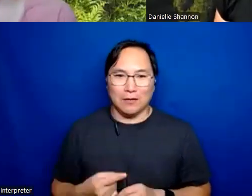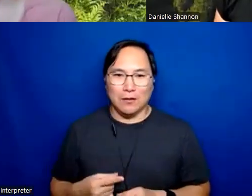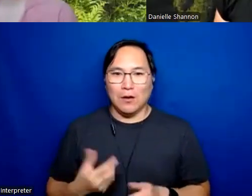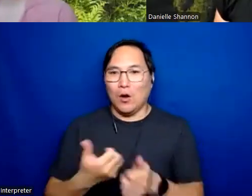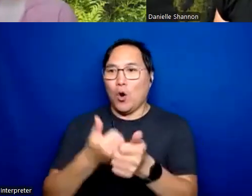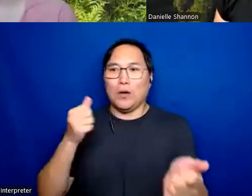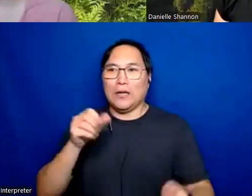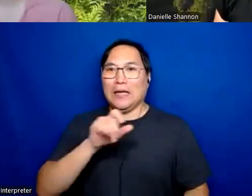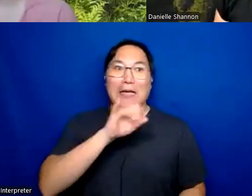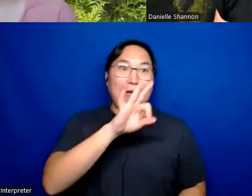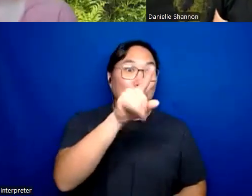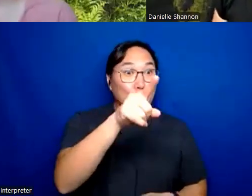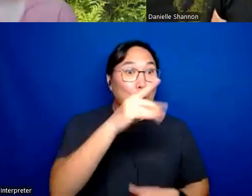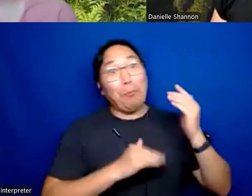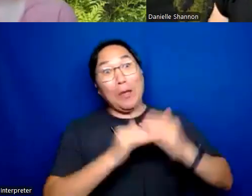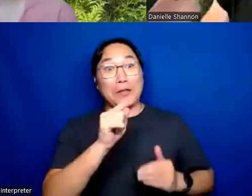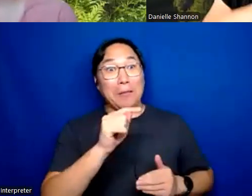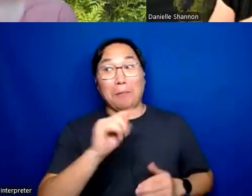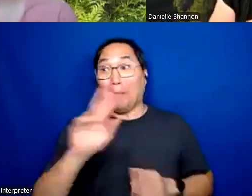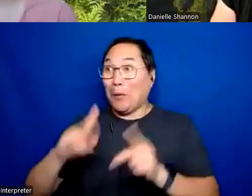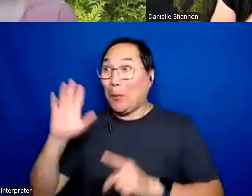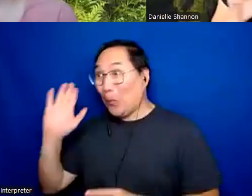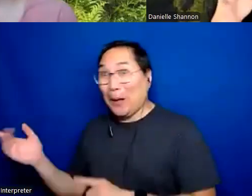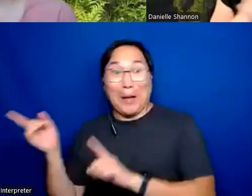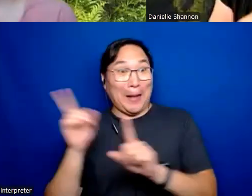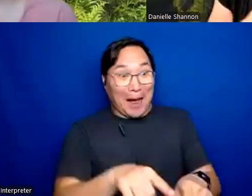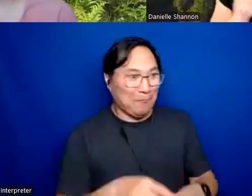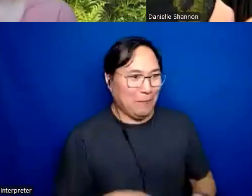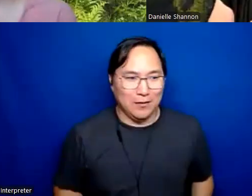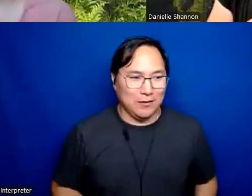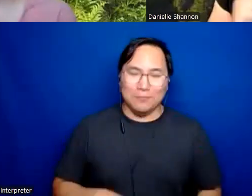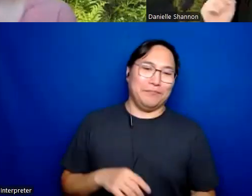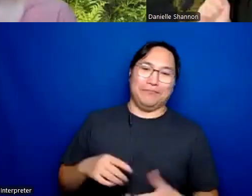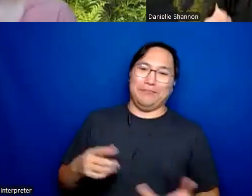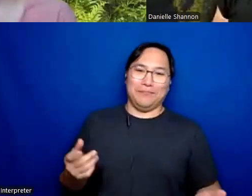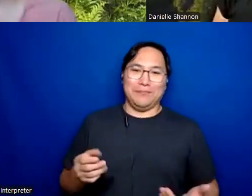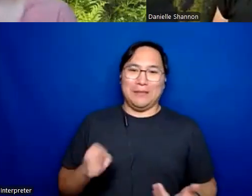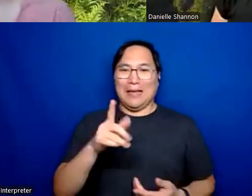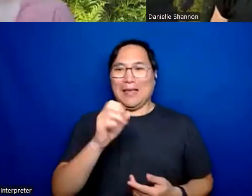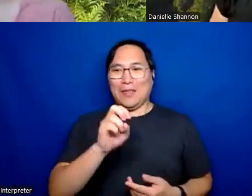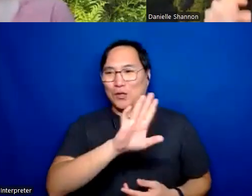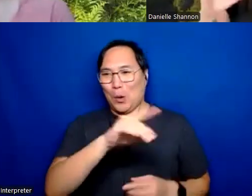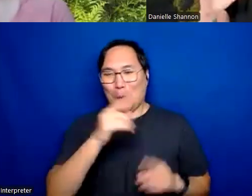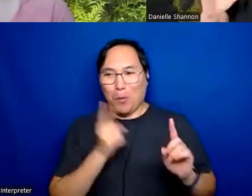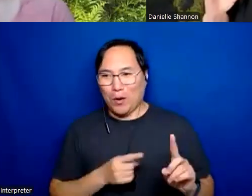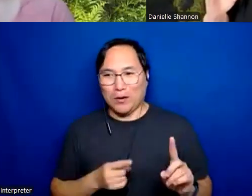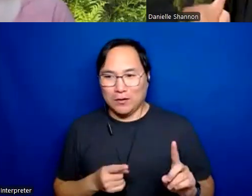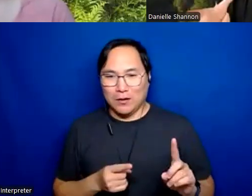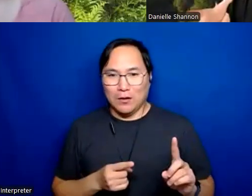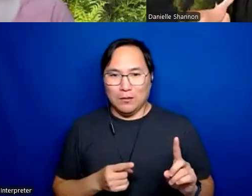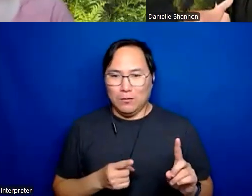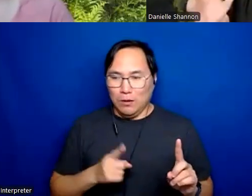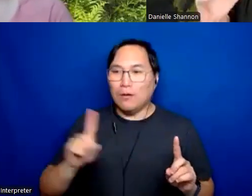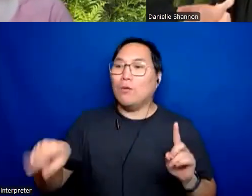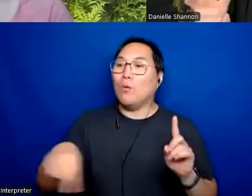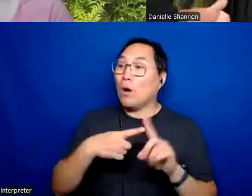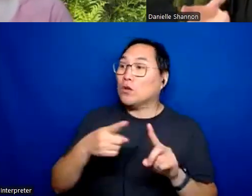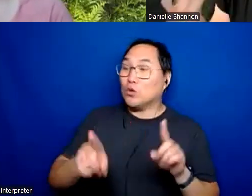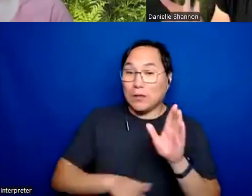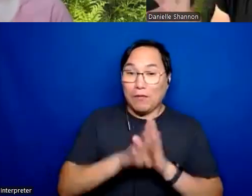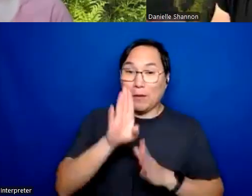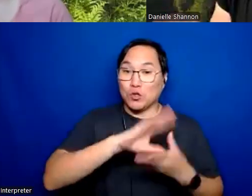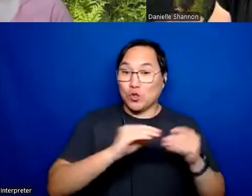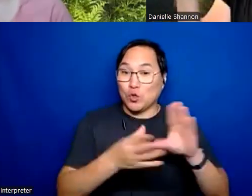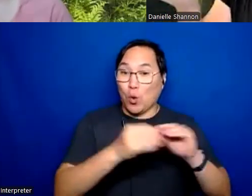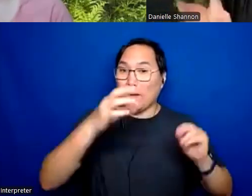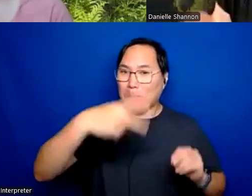the "if you build it, they will come." And I think that gets at Ethan's points earlier, is that when we're doing a story map, we should be doing it for